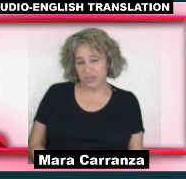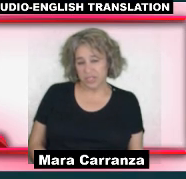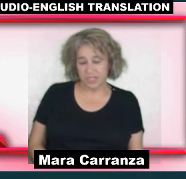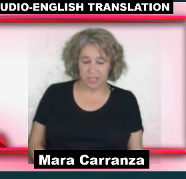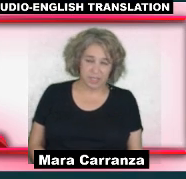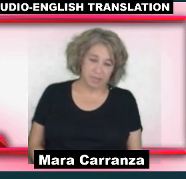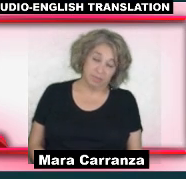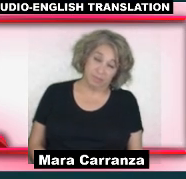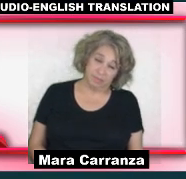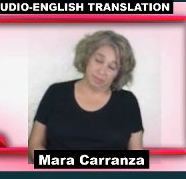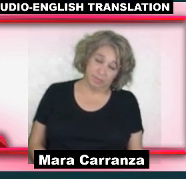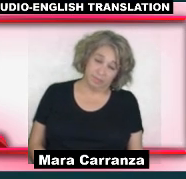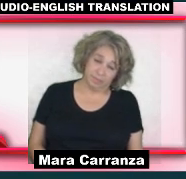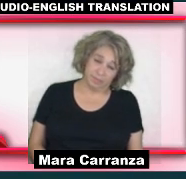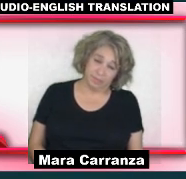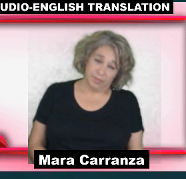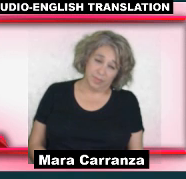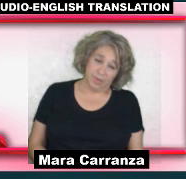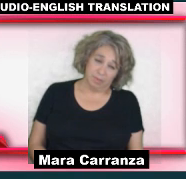socialist system,